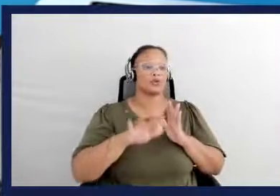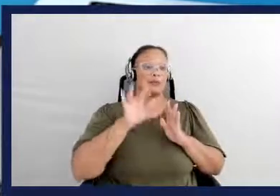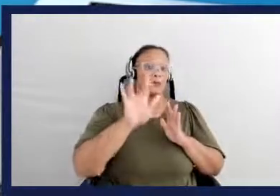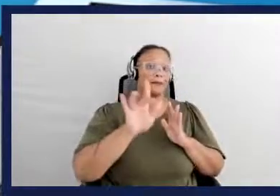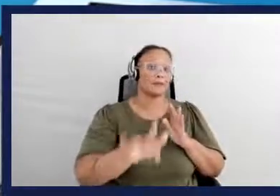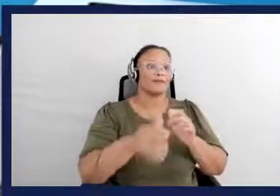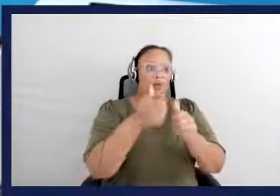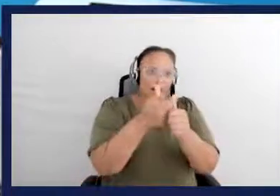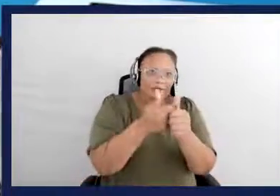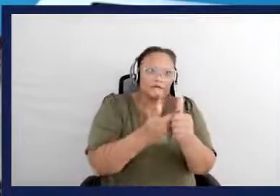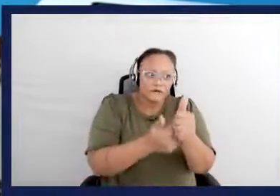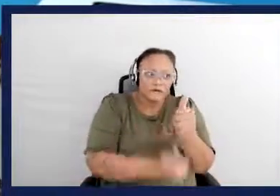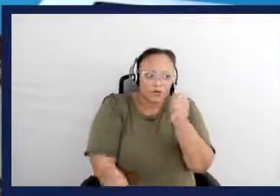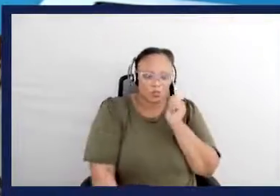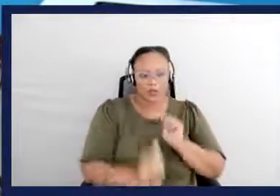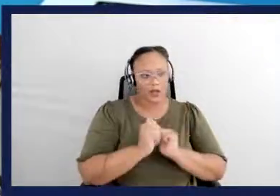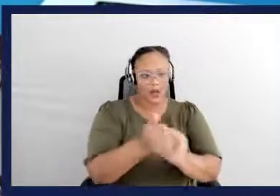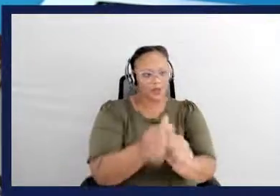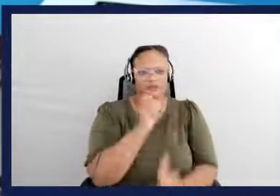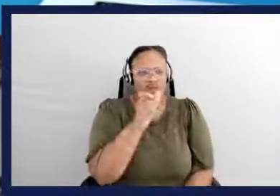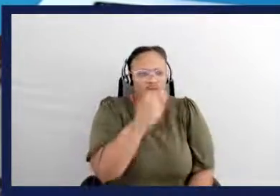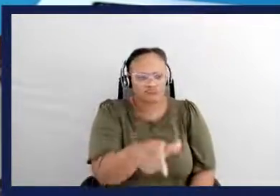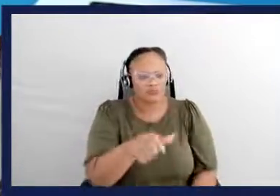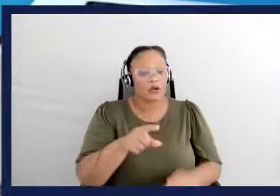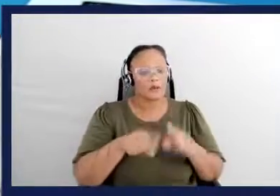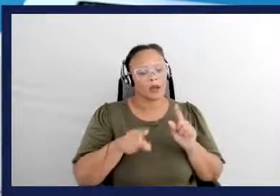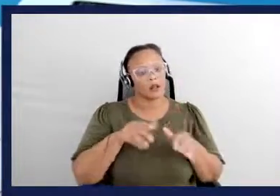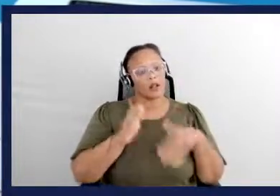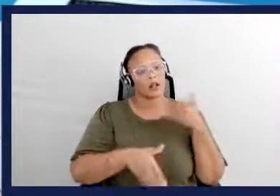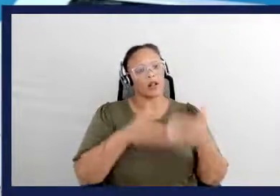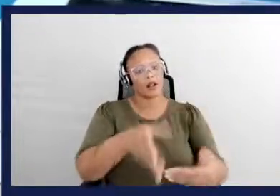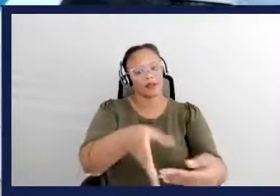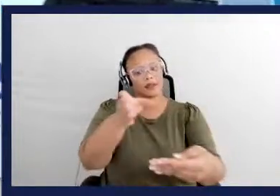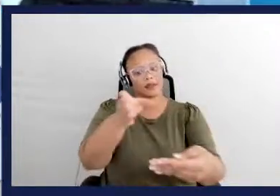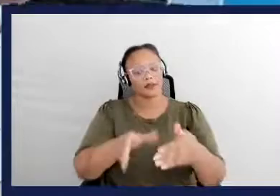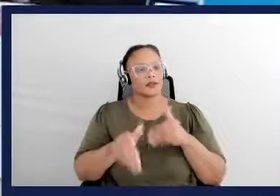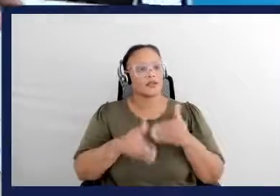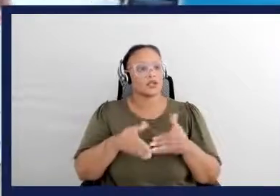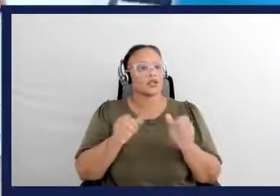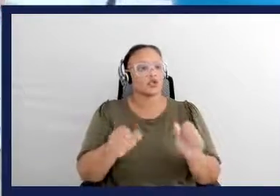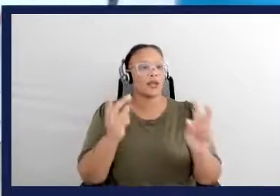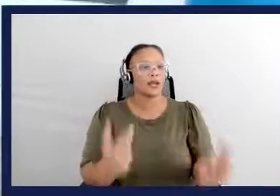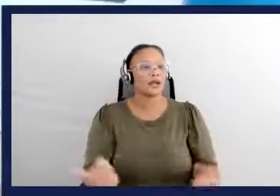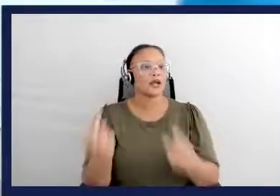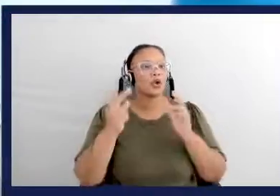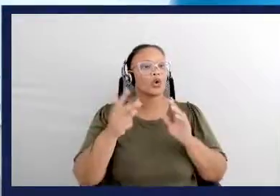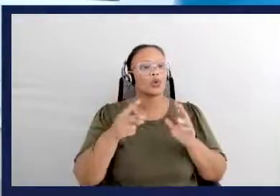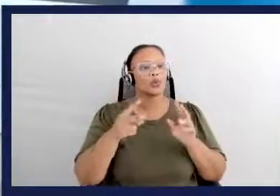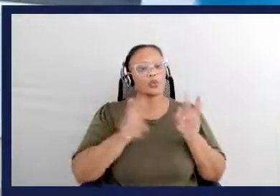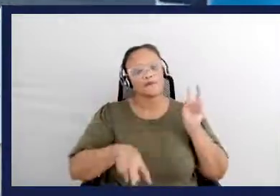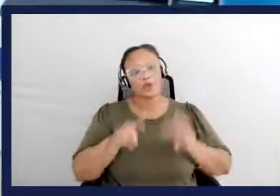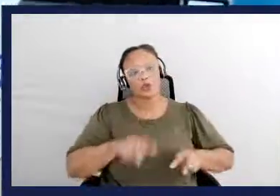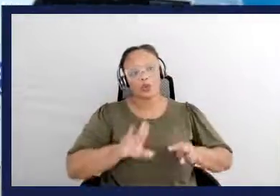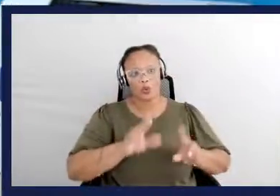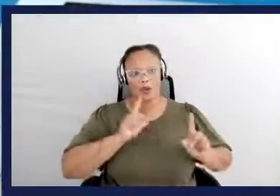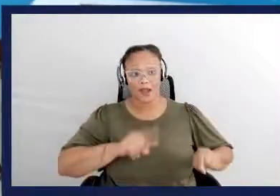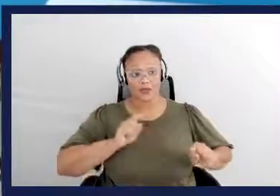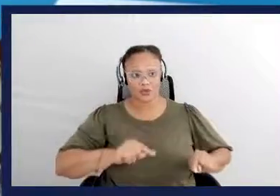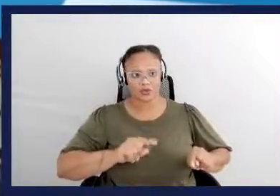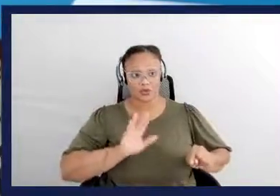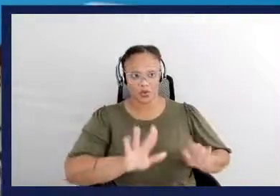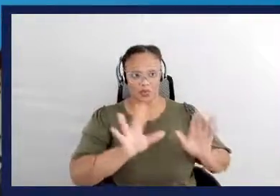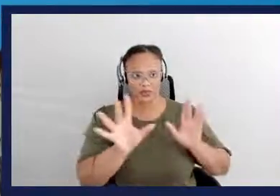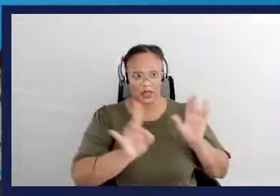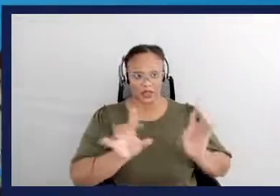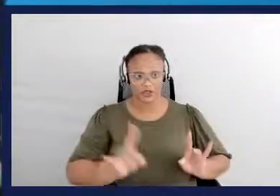as they progress through, at the very end of the process, it will allow them to review, and then it actually prints out a